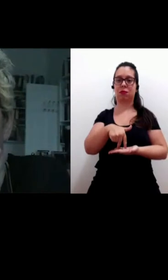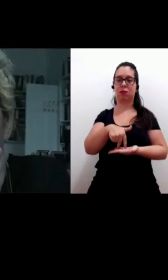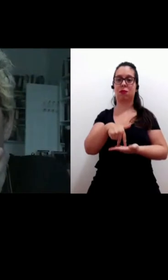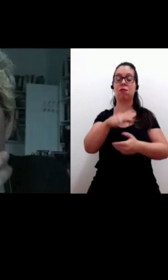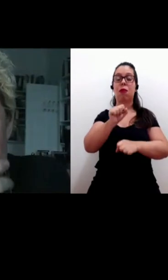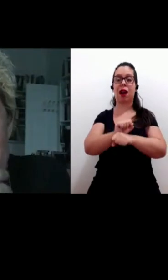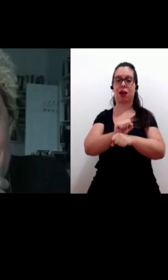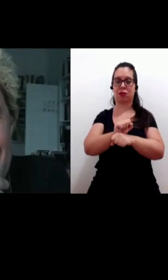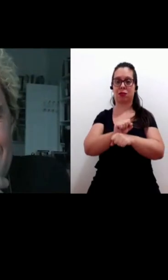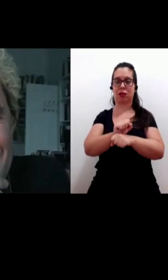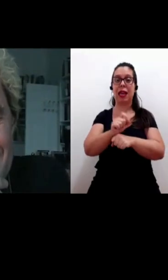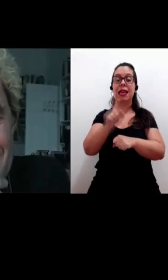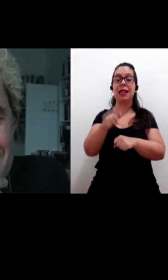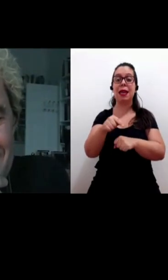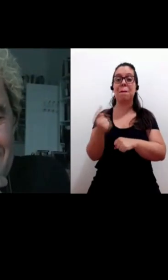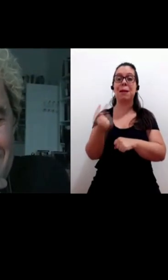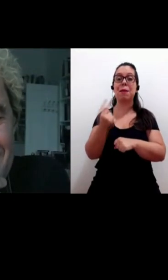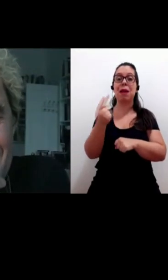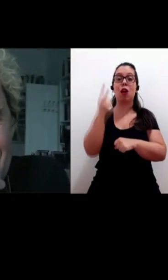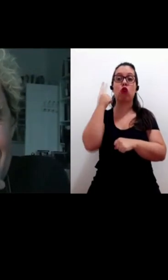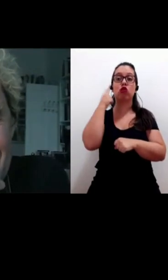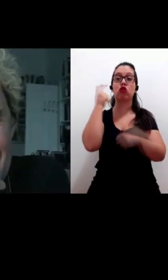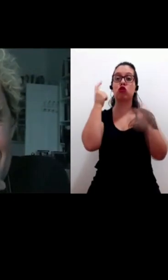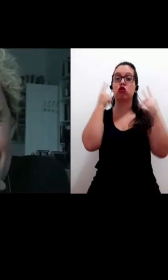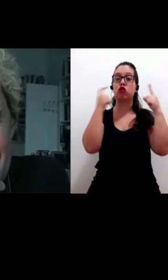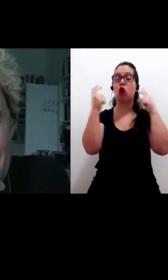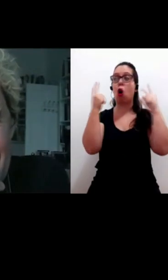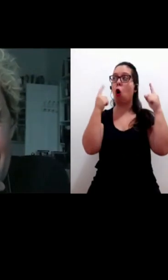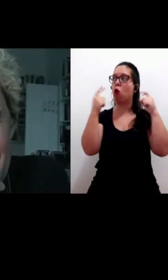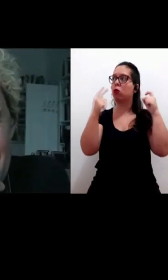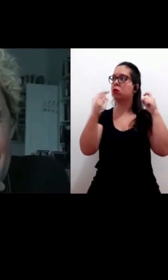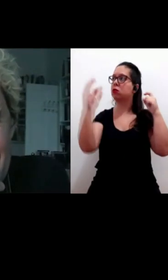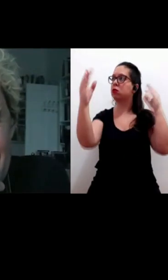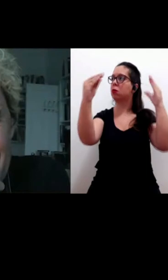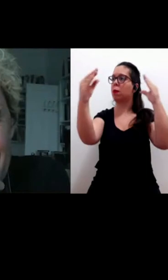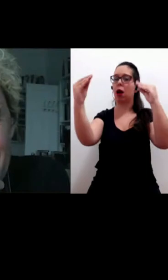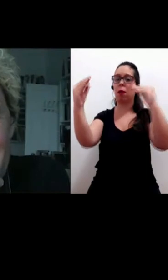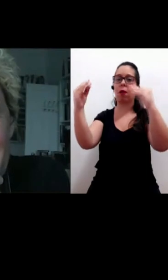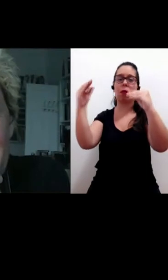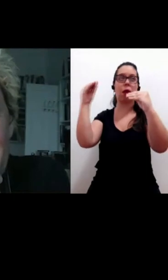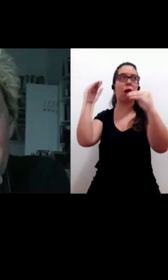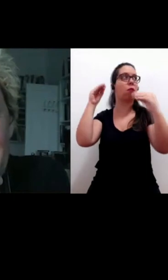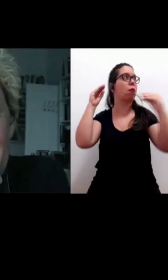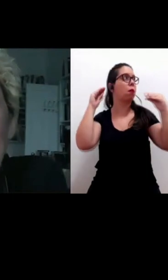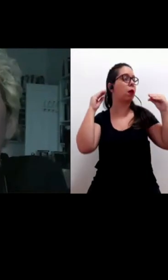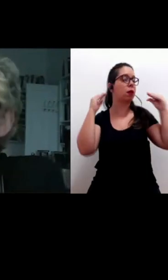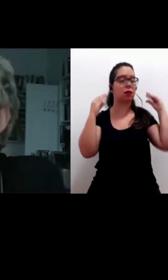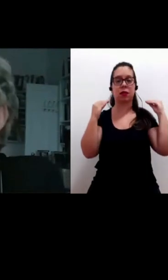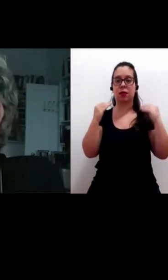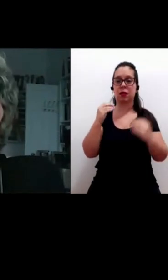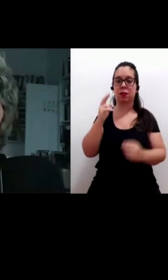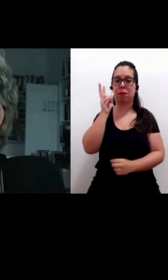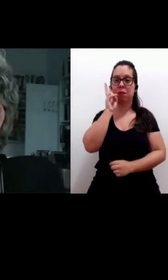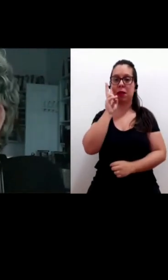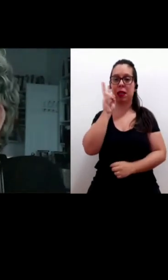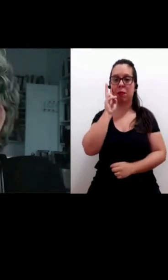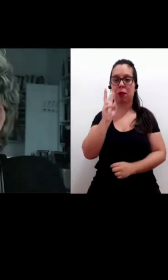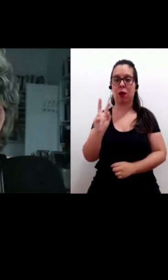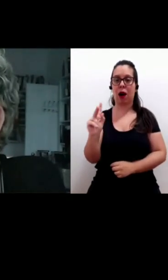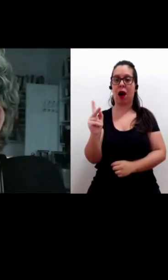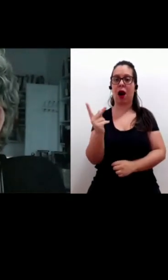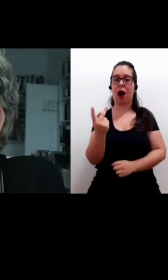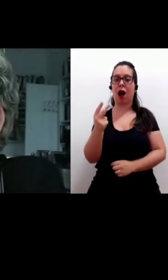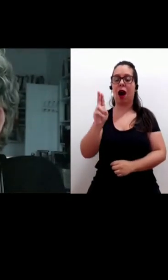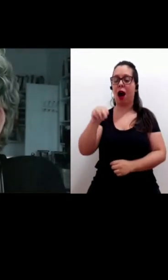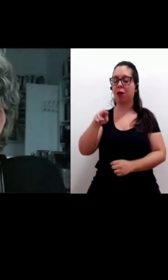traveling. You travel in the city with the sound. It reminds me of Humphrey Jennings. Listen to Britain. It reminds